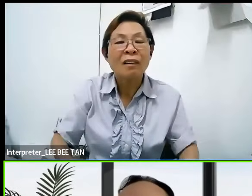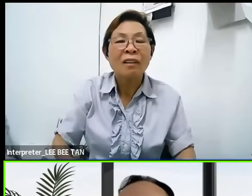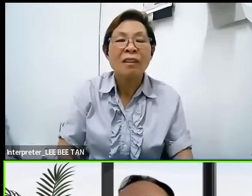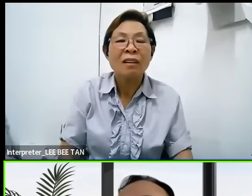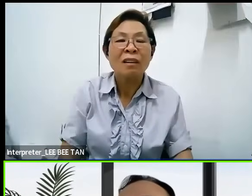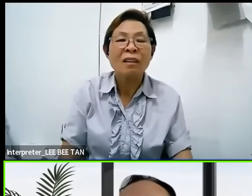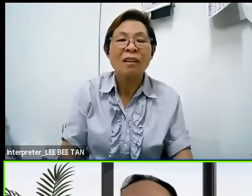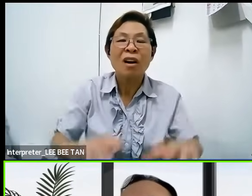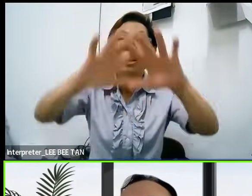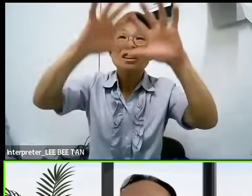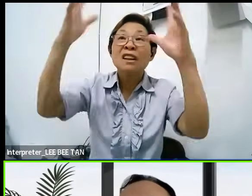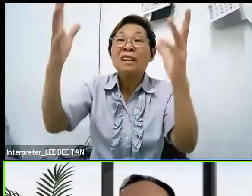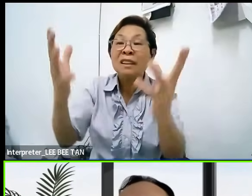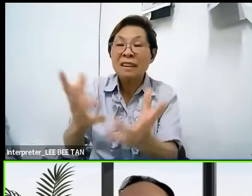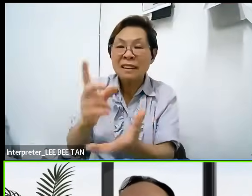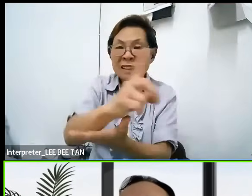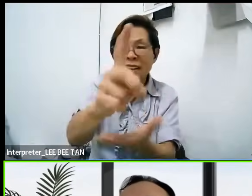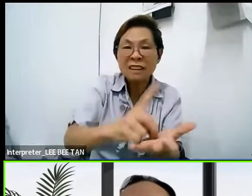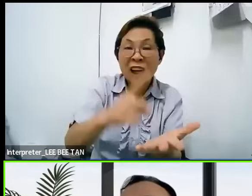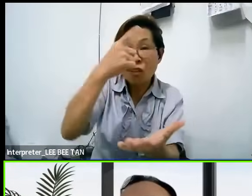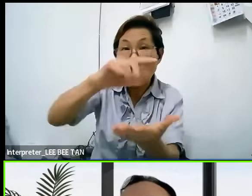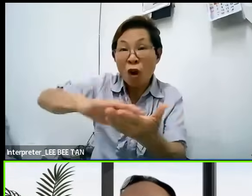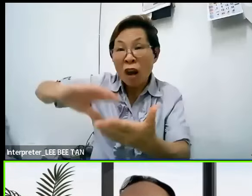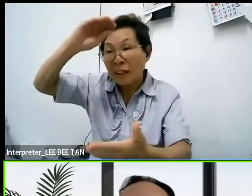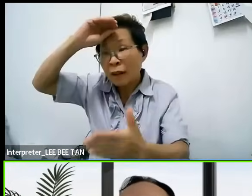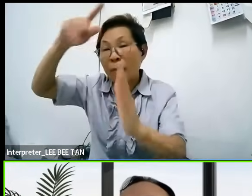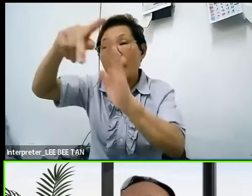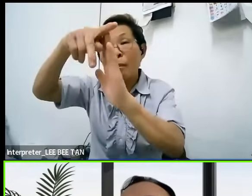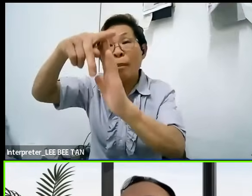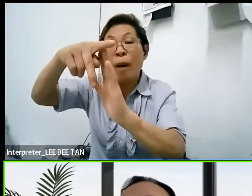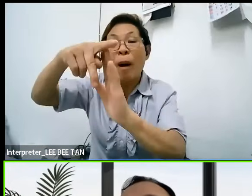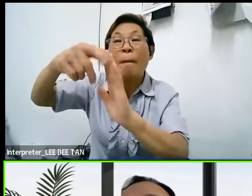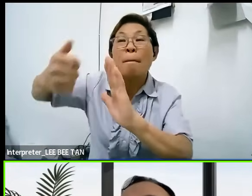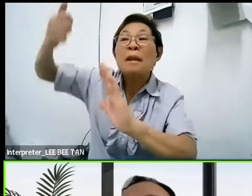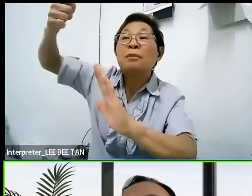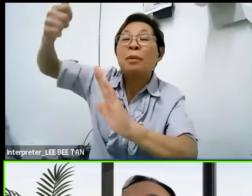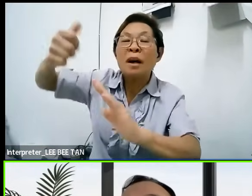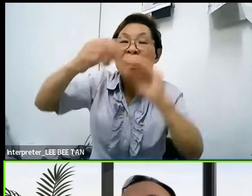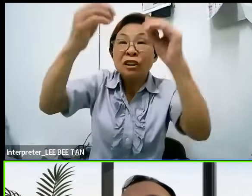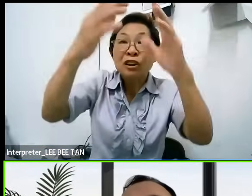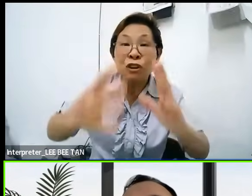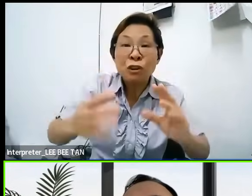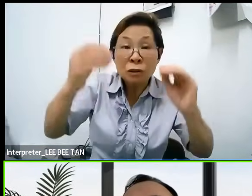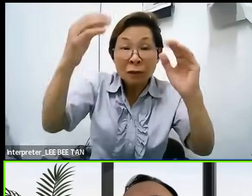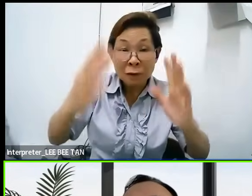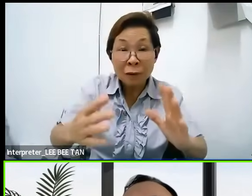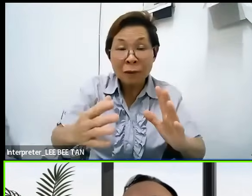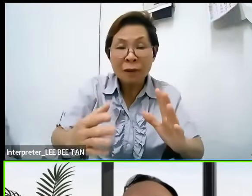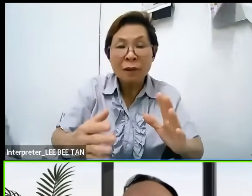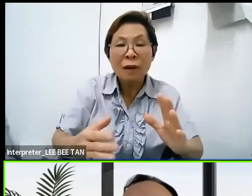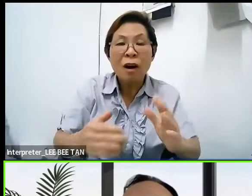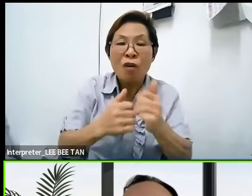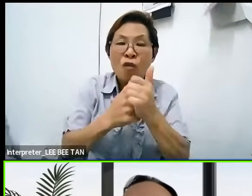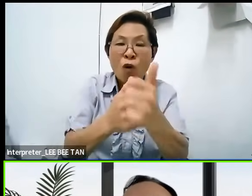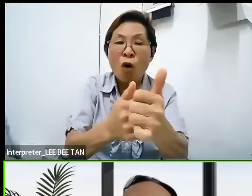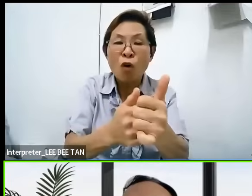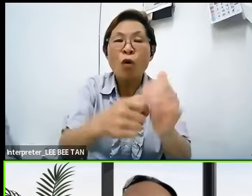universal design for learning principles. You know, the teacher should be able to apply this principle